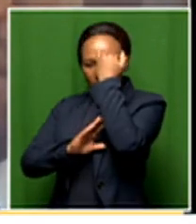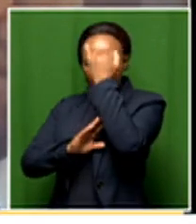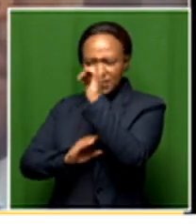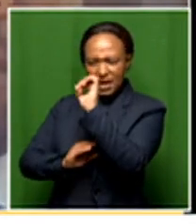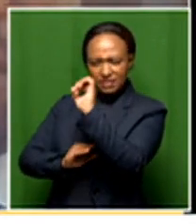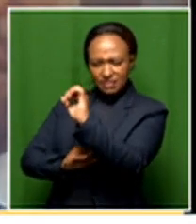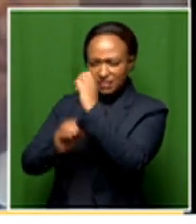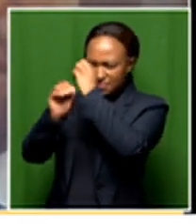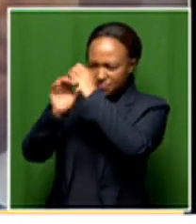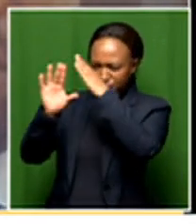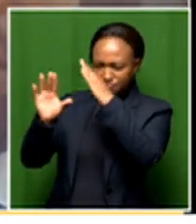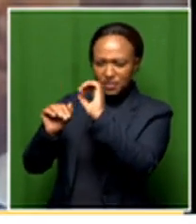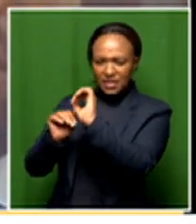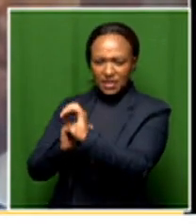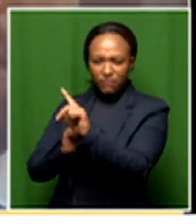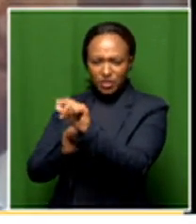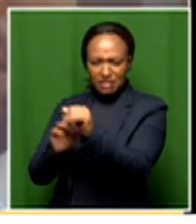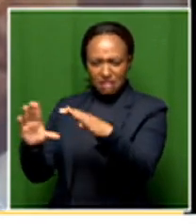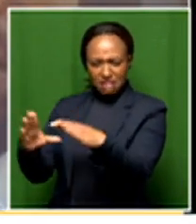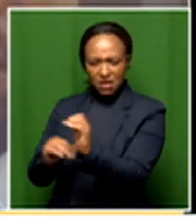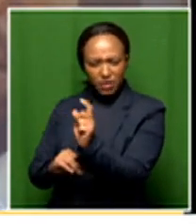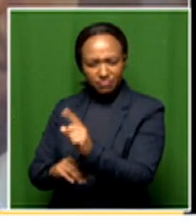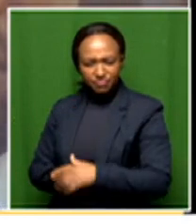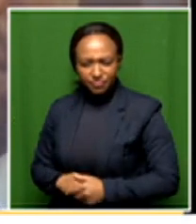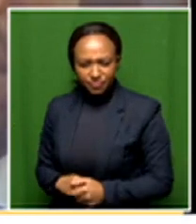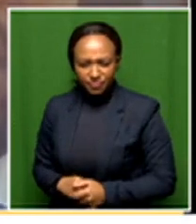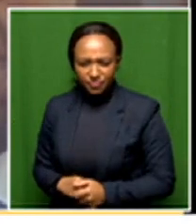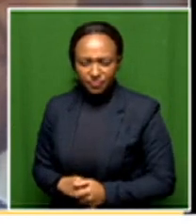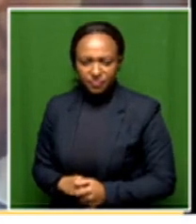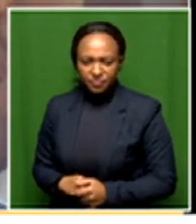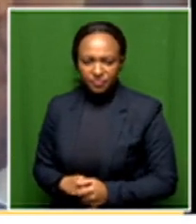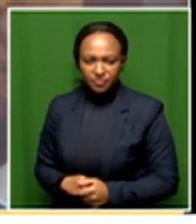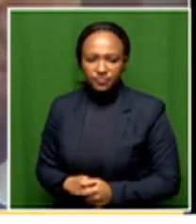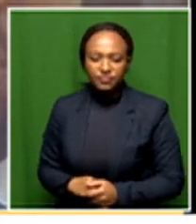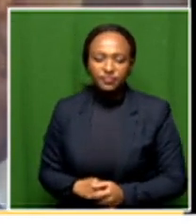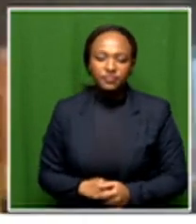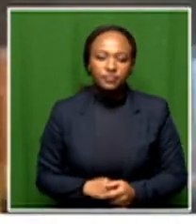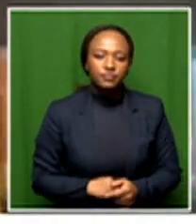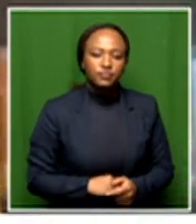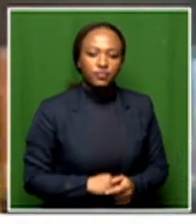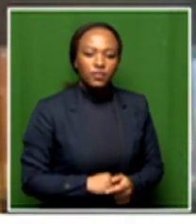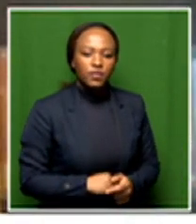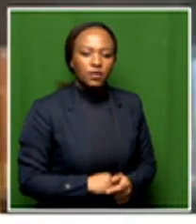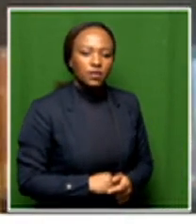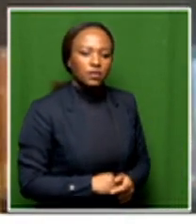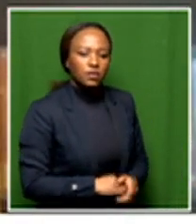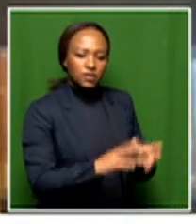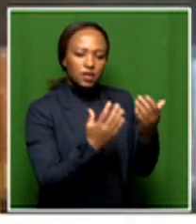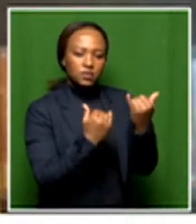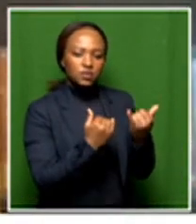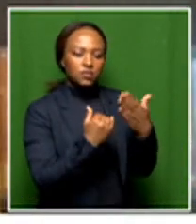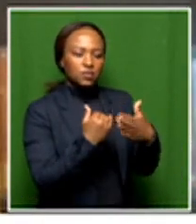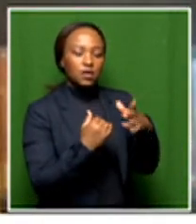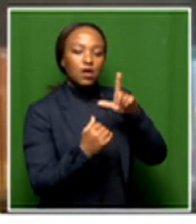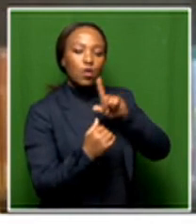now? What do they actually stand for? They stand for conservatism, the kind